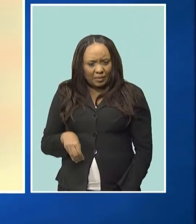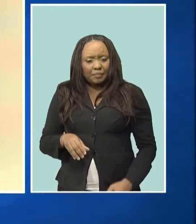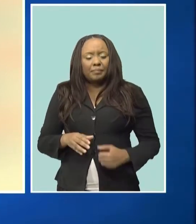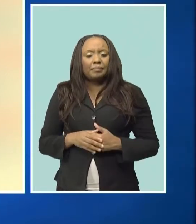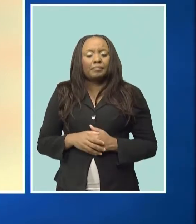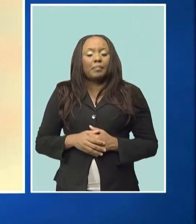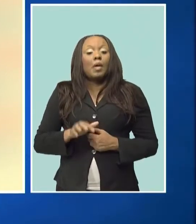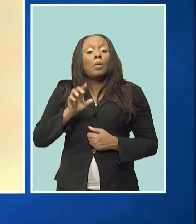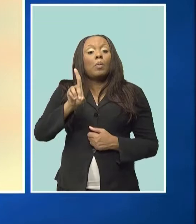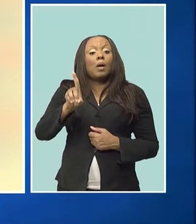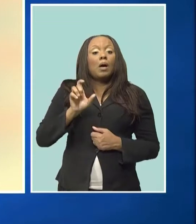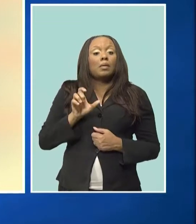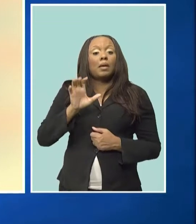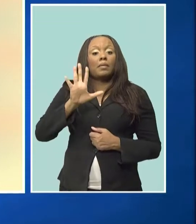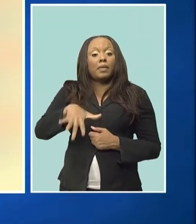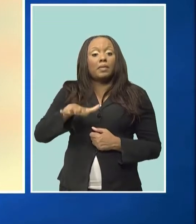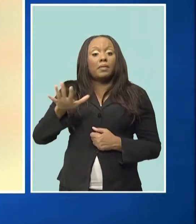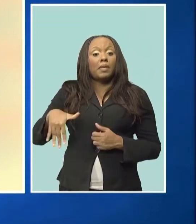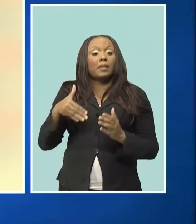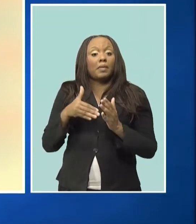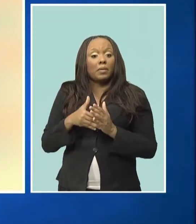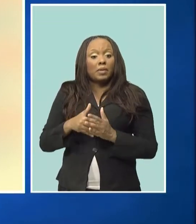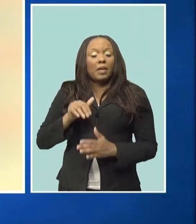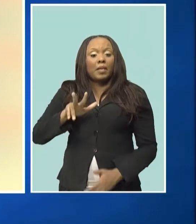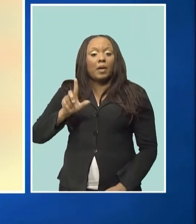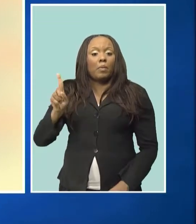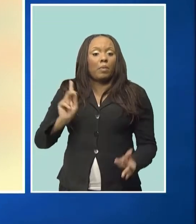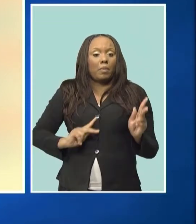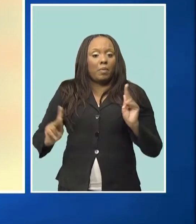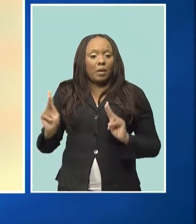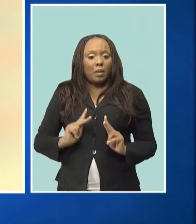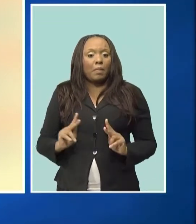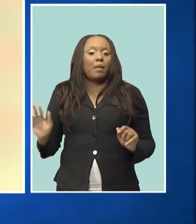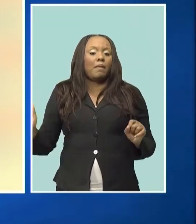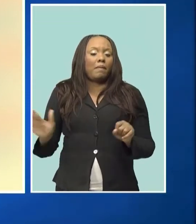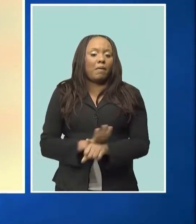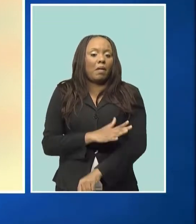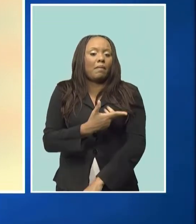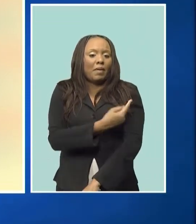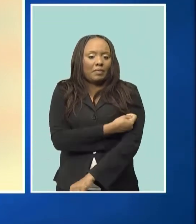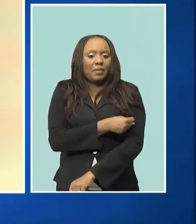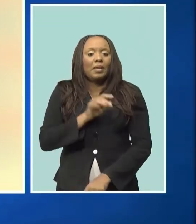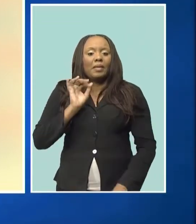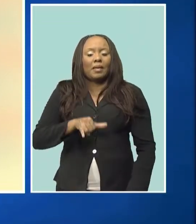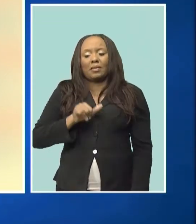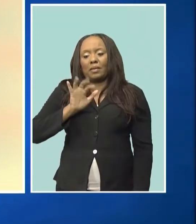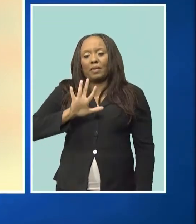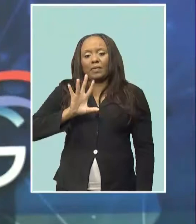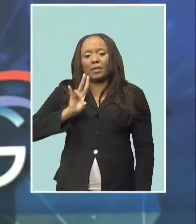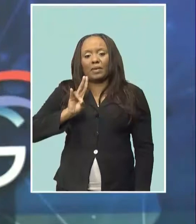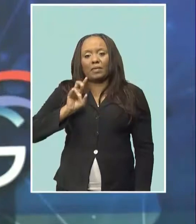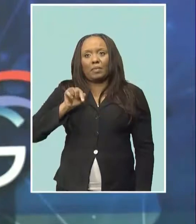155,031 individuals are fully vaccinated, which represents 57.2% of the population.